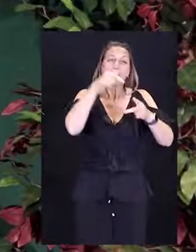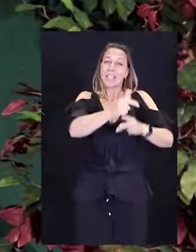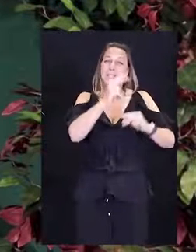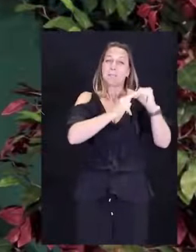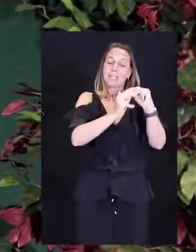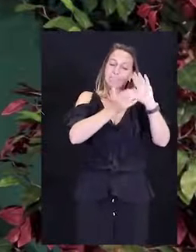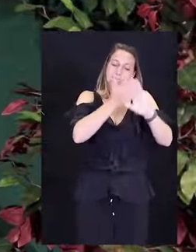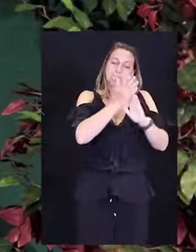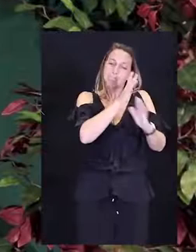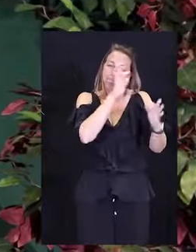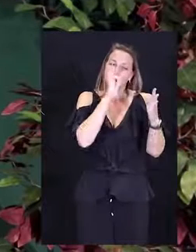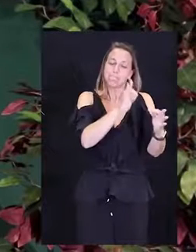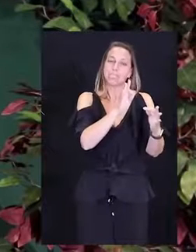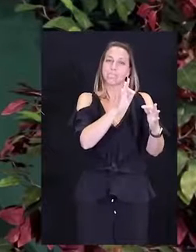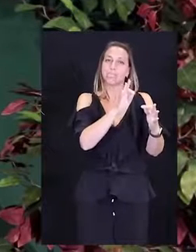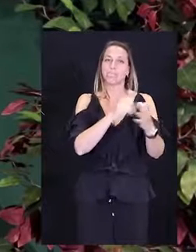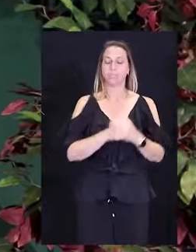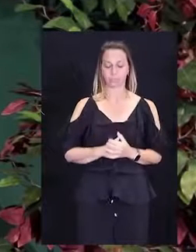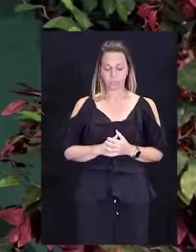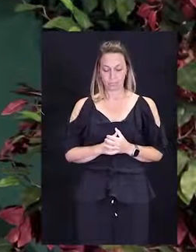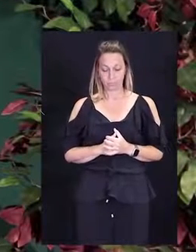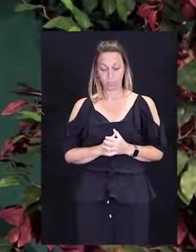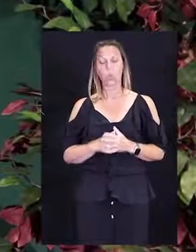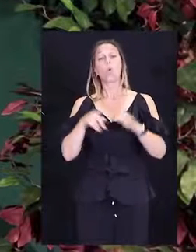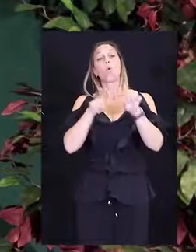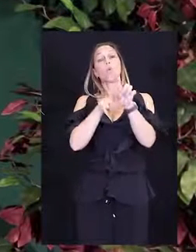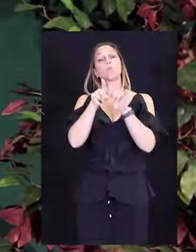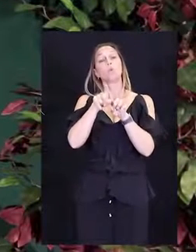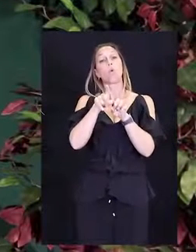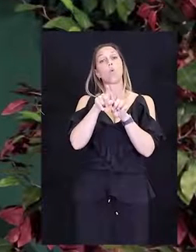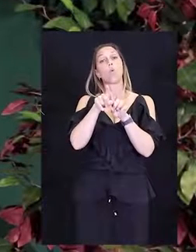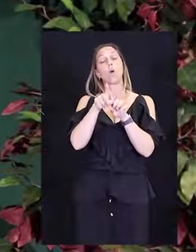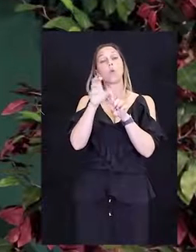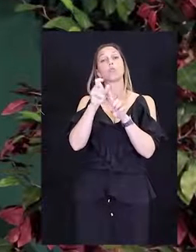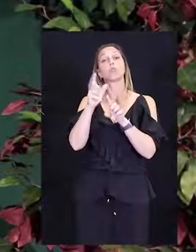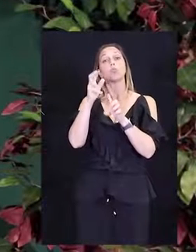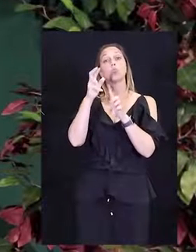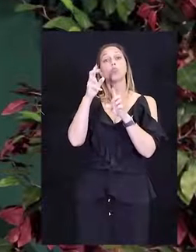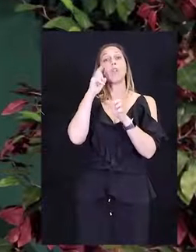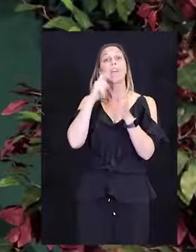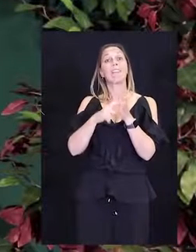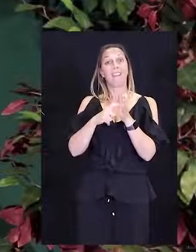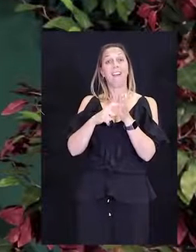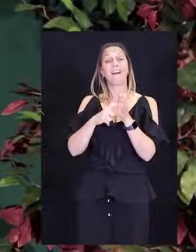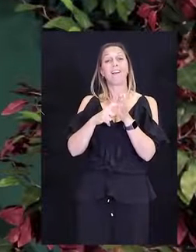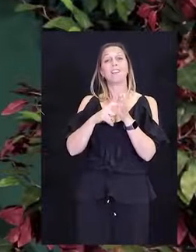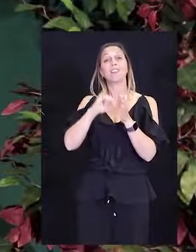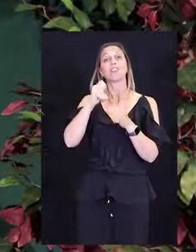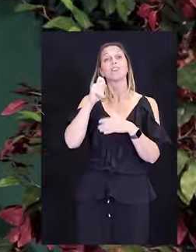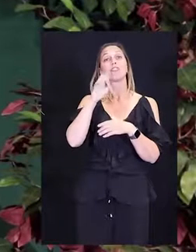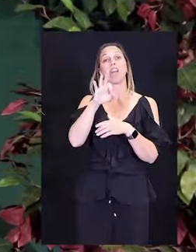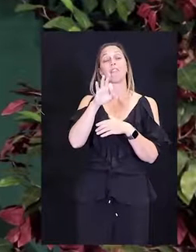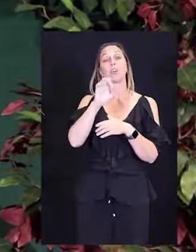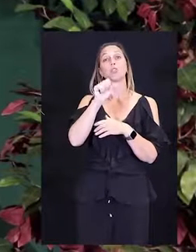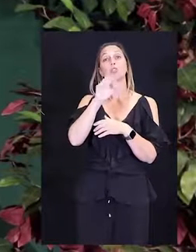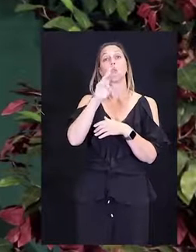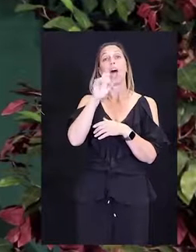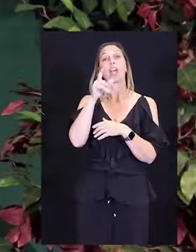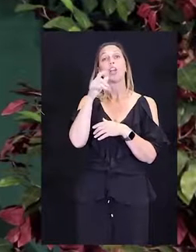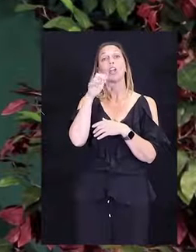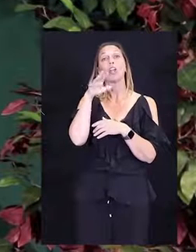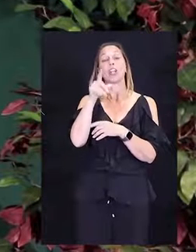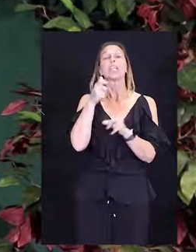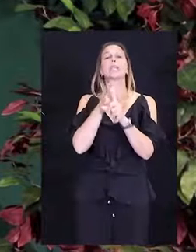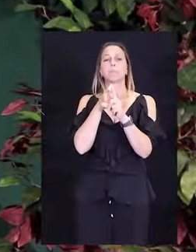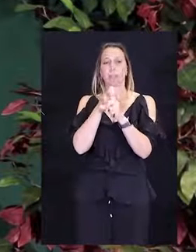an immaculate and outstanding fashion. I'd also like to recognize Mr. Jeff Swigert, who